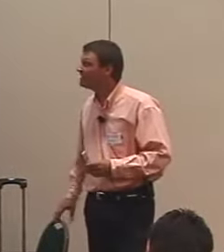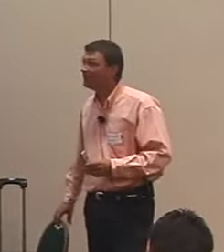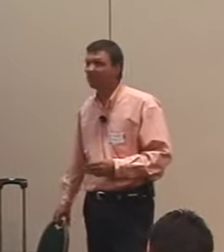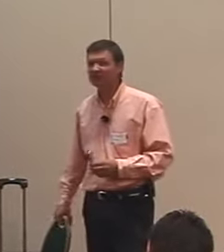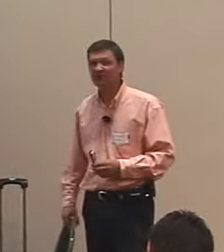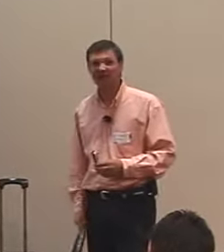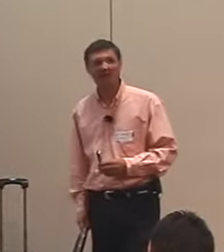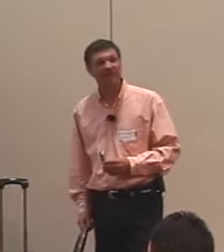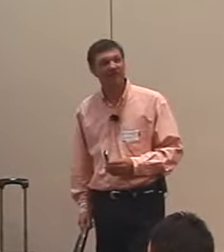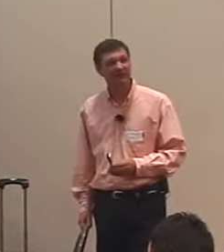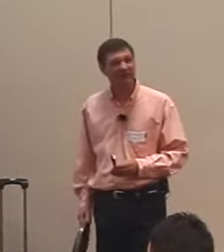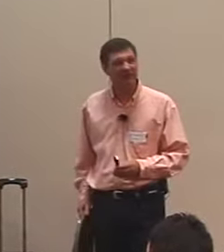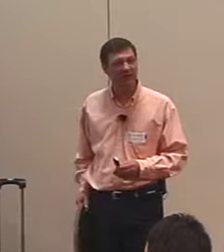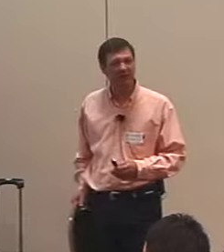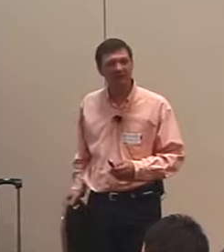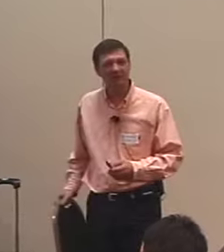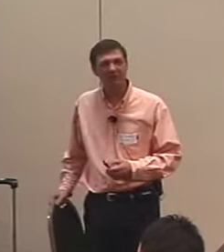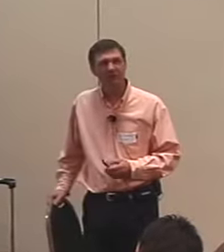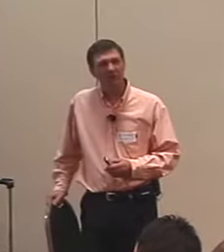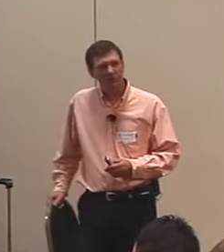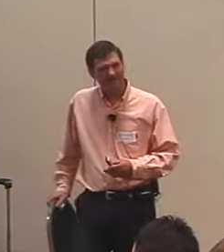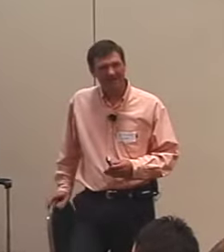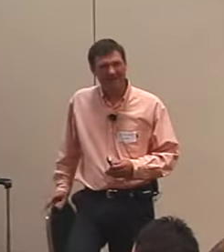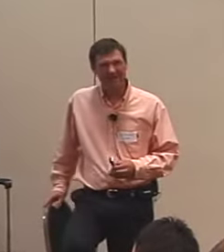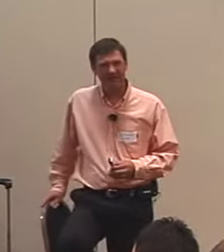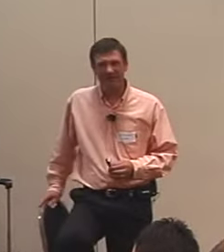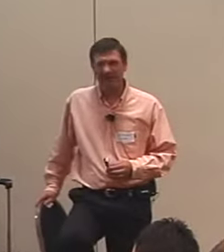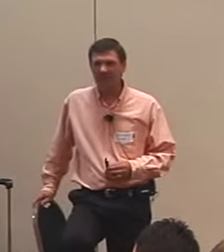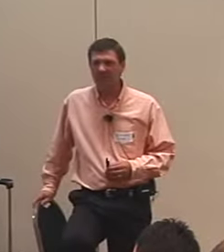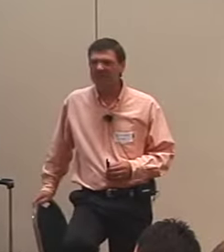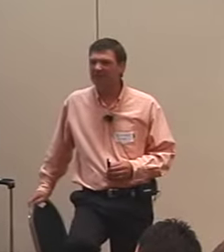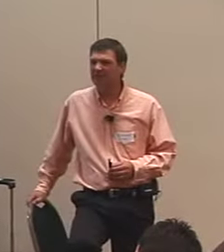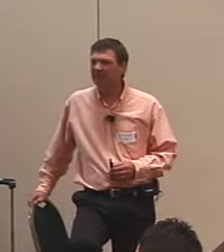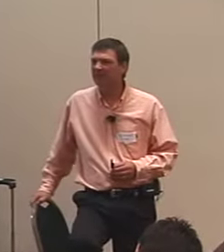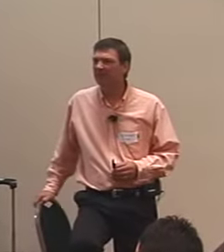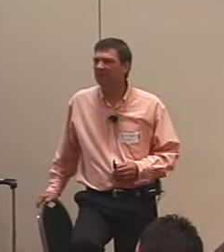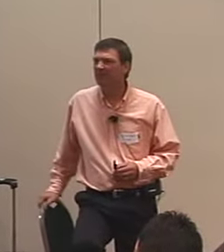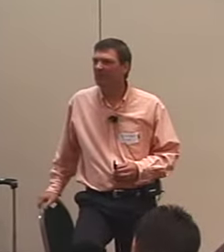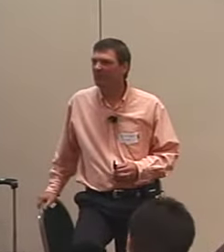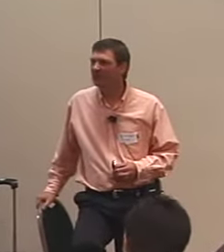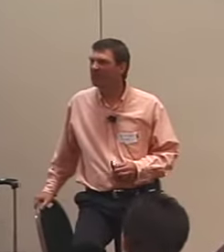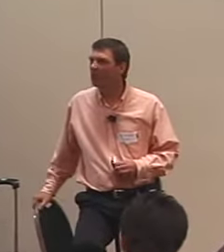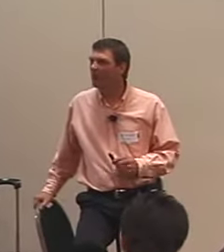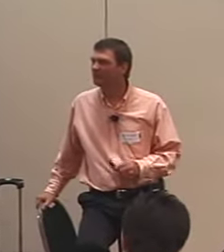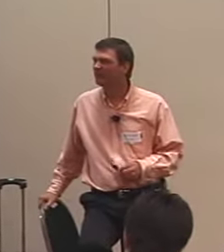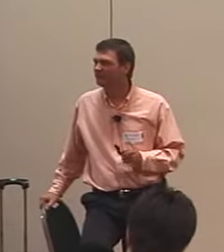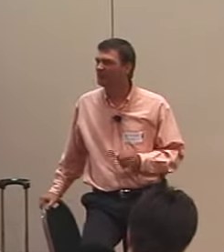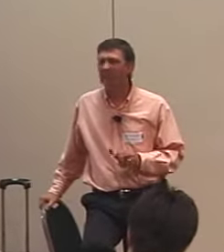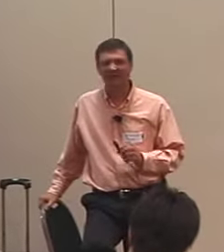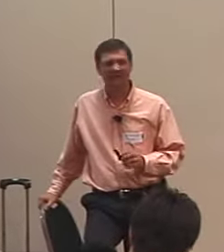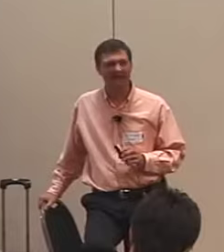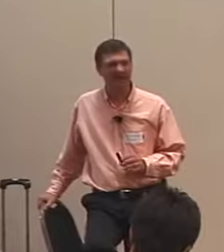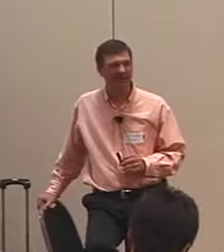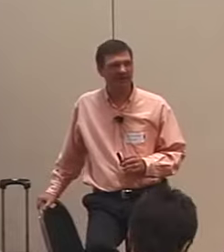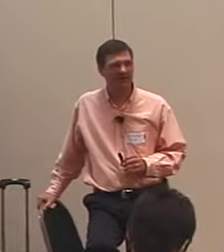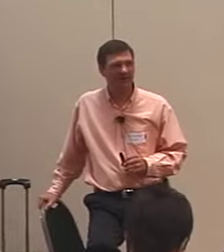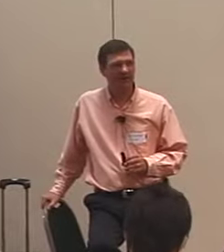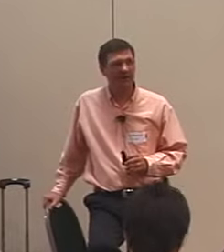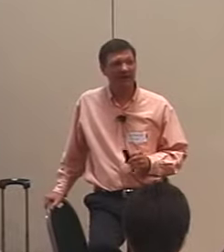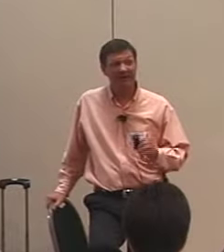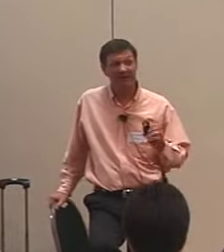But if they do it a bunch of times, we can try to figure it out. What are they getting out of that? What's in it for them? Why would they want to keep doing that same